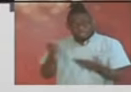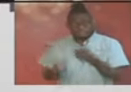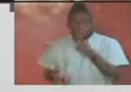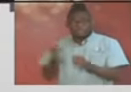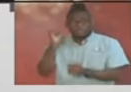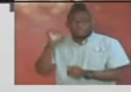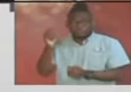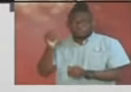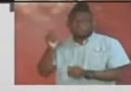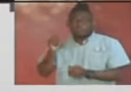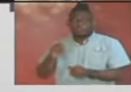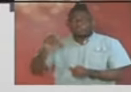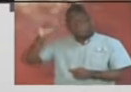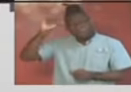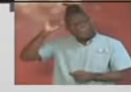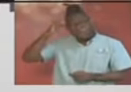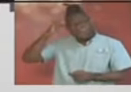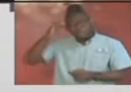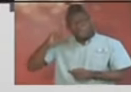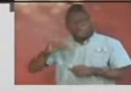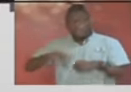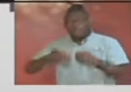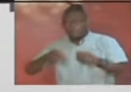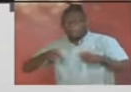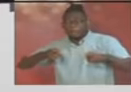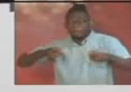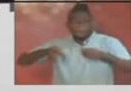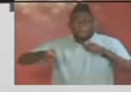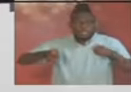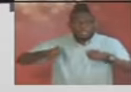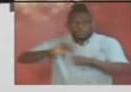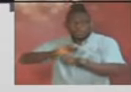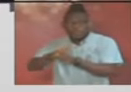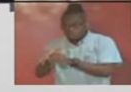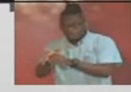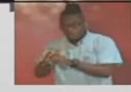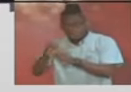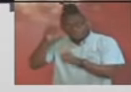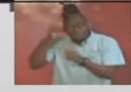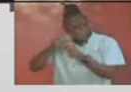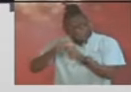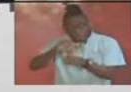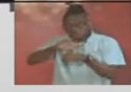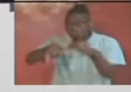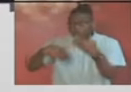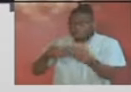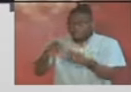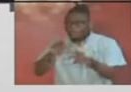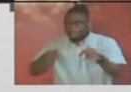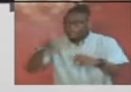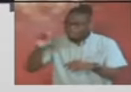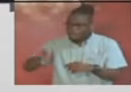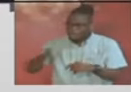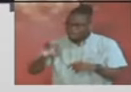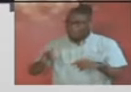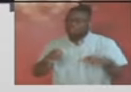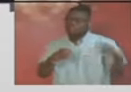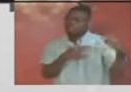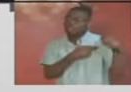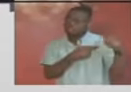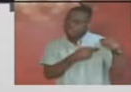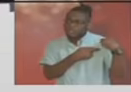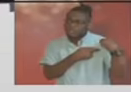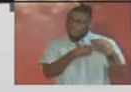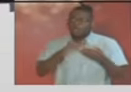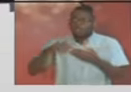that the control of COVID-19 really is a dual responsibility between the communities, what